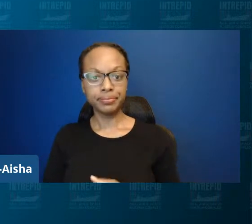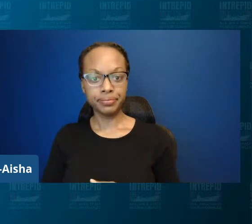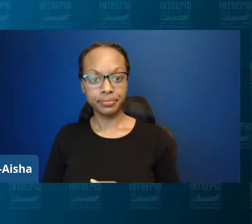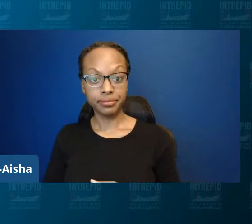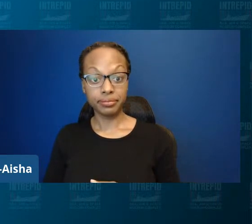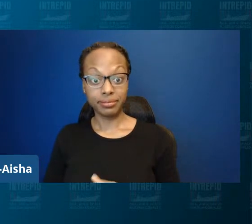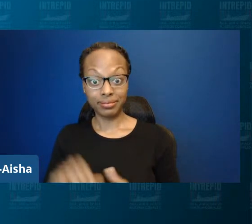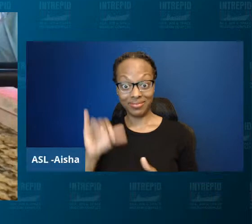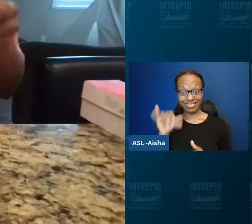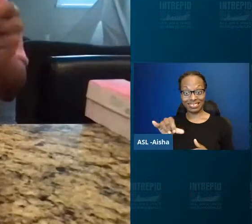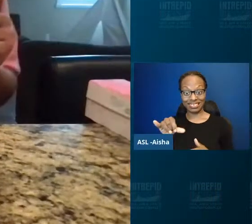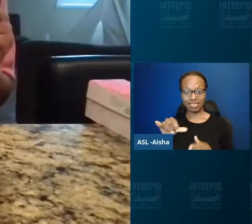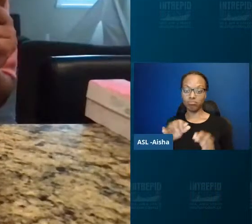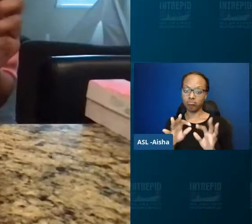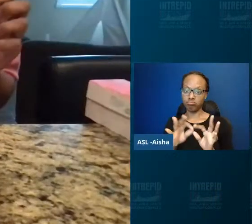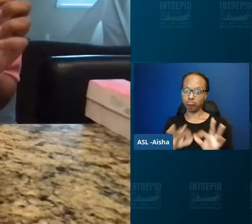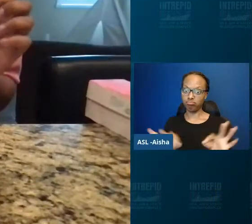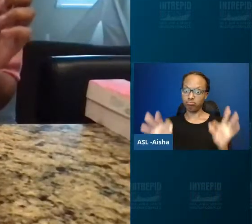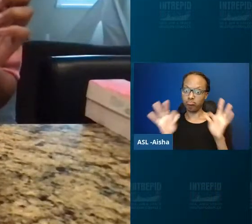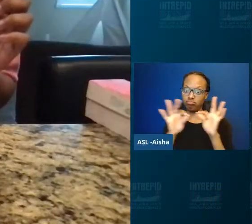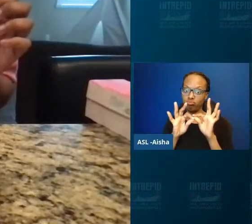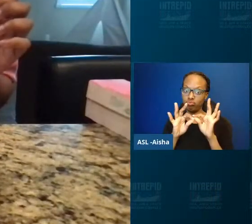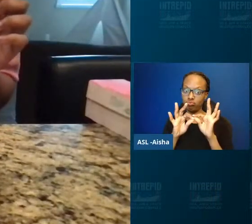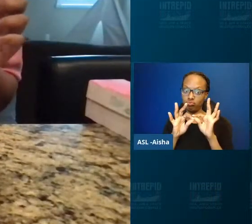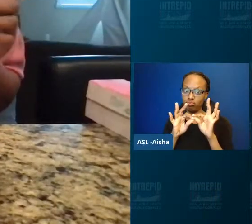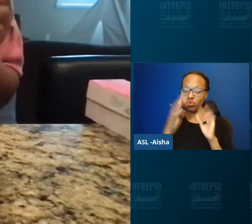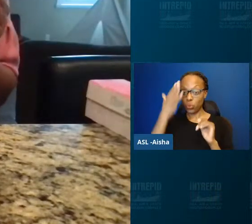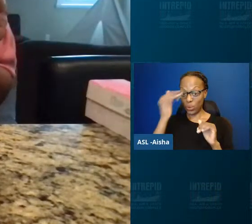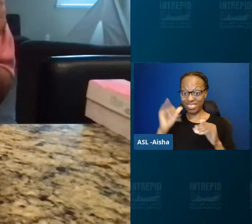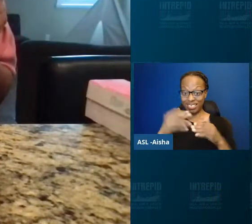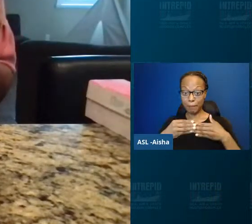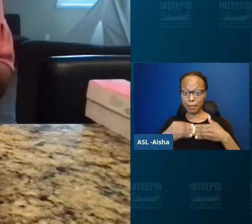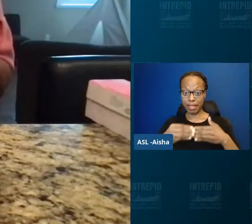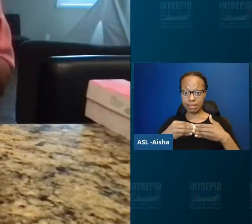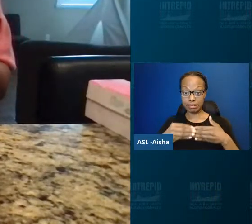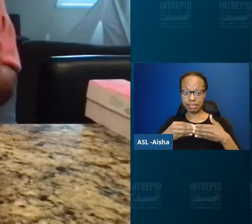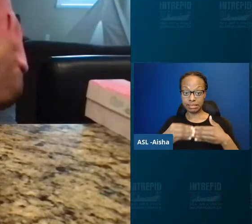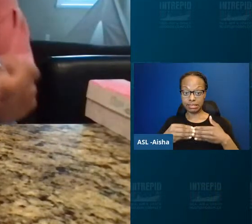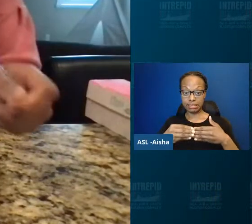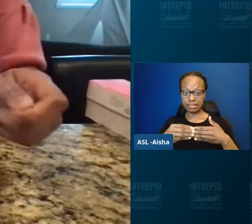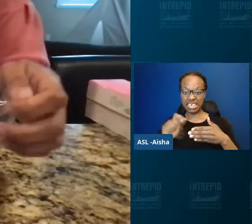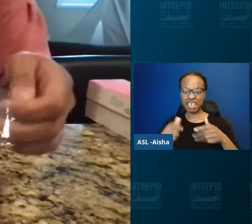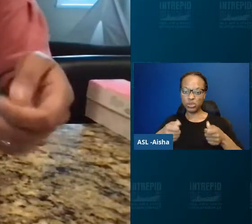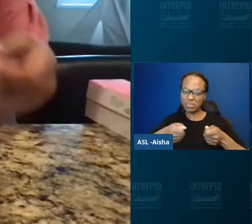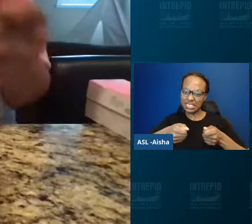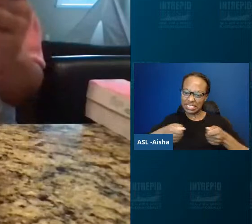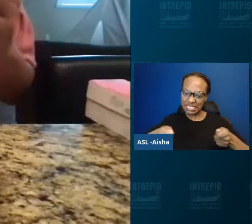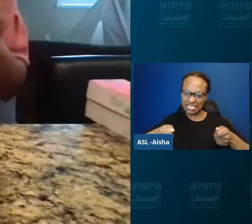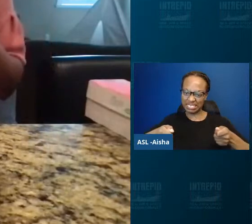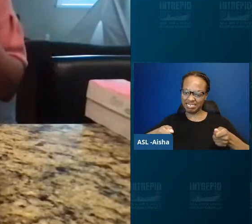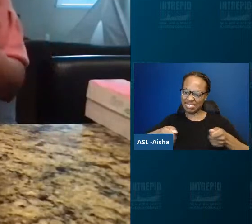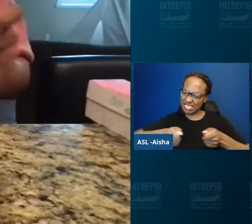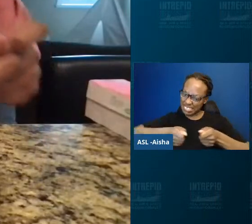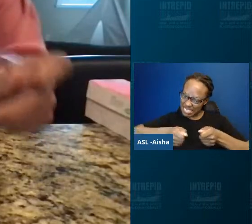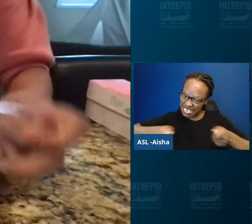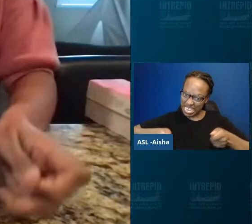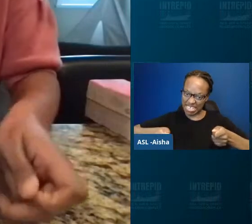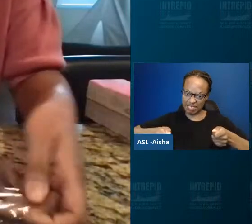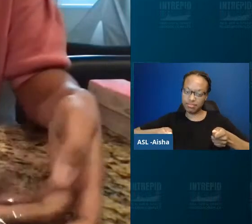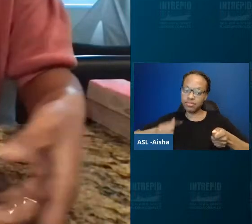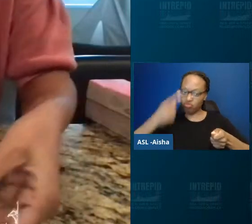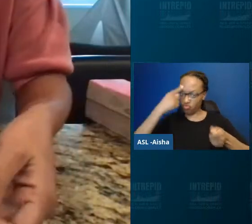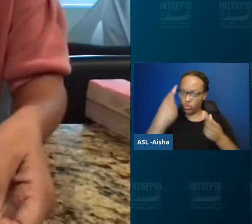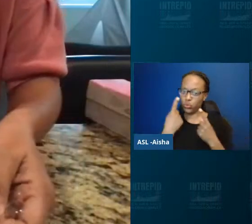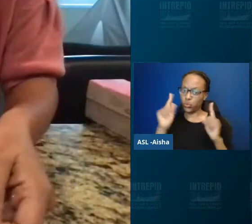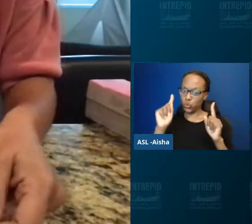an important part of the experiment because the plastic needs to be very tight in order for this to work. So